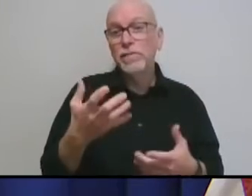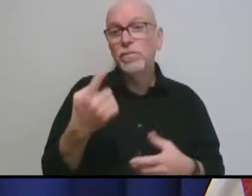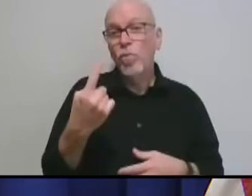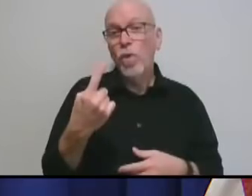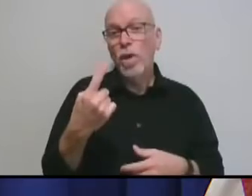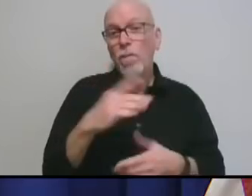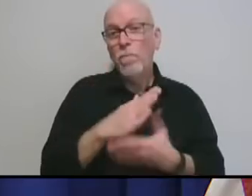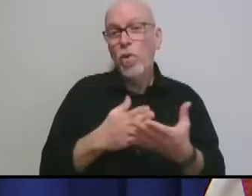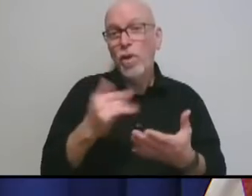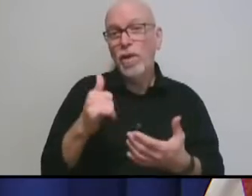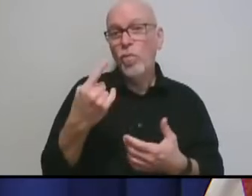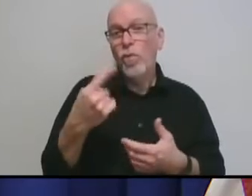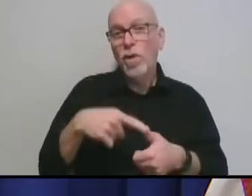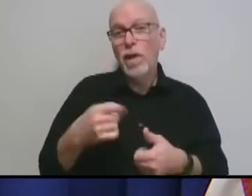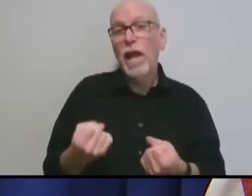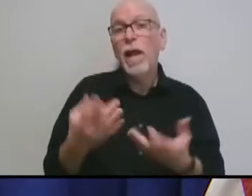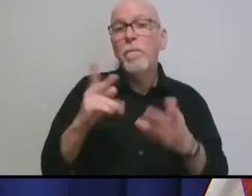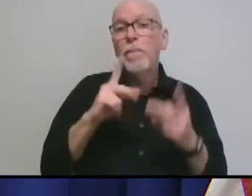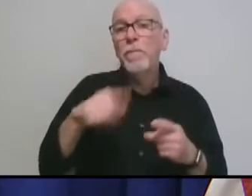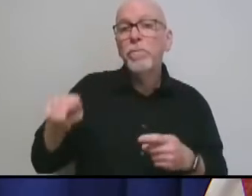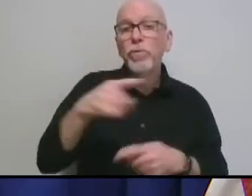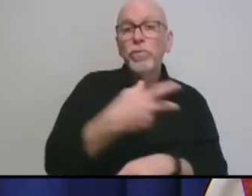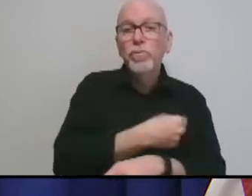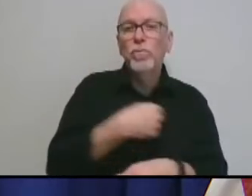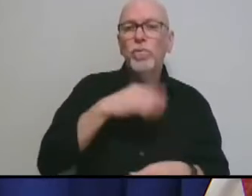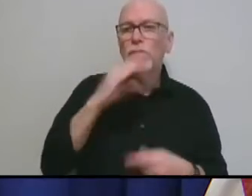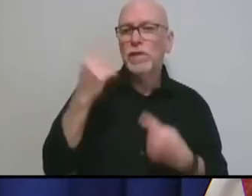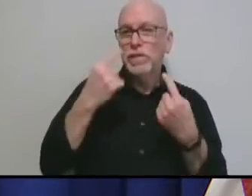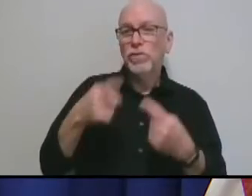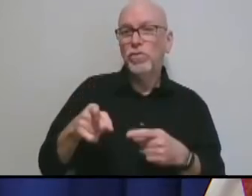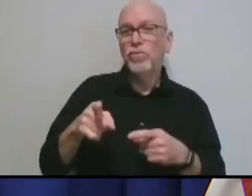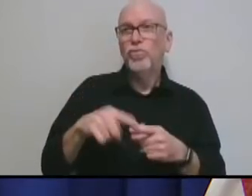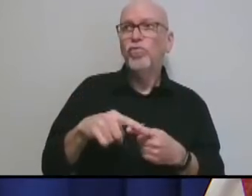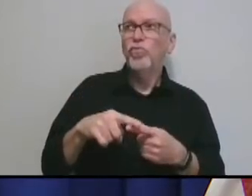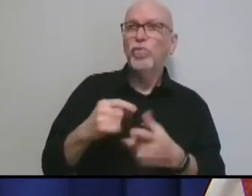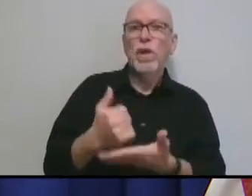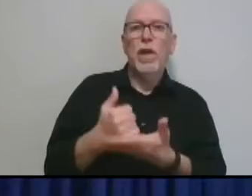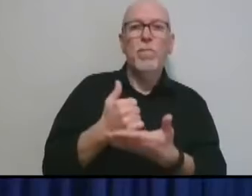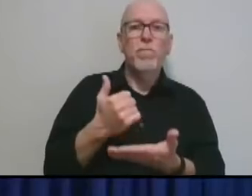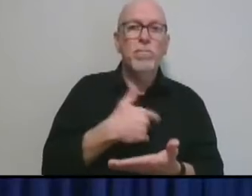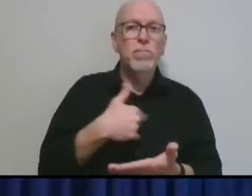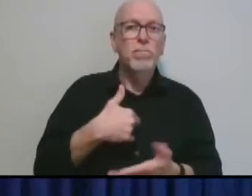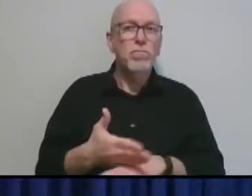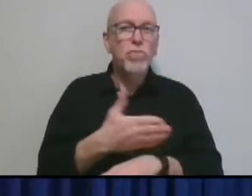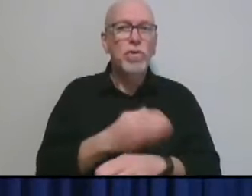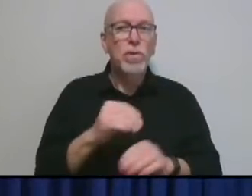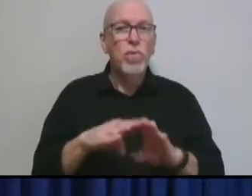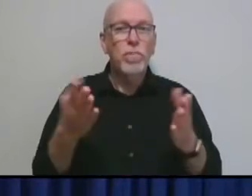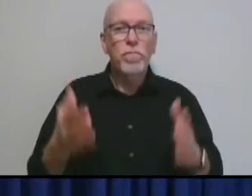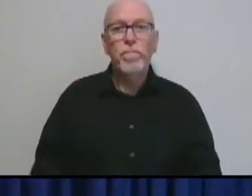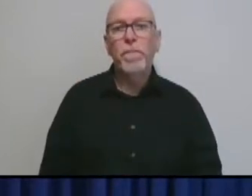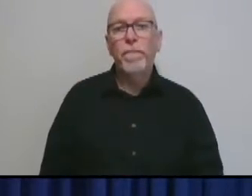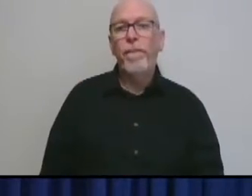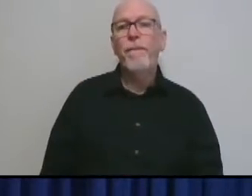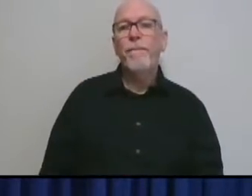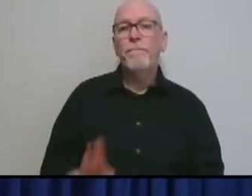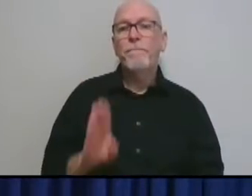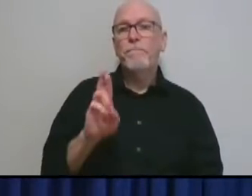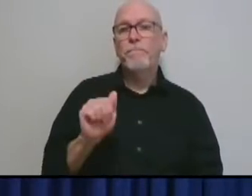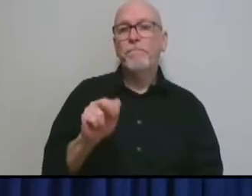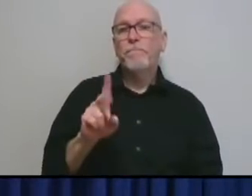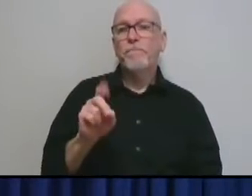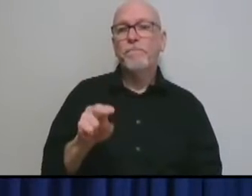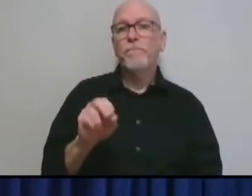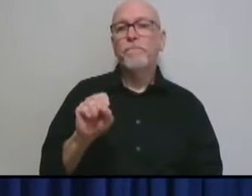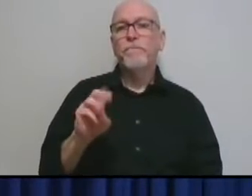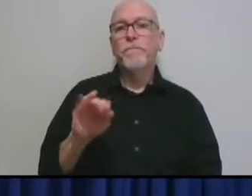one data point that we'll consider as conditions improve. Brandon Smith, Indiana Public